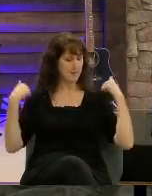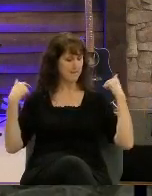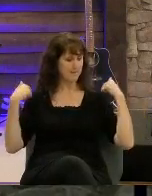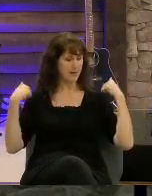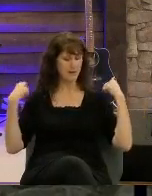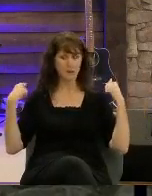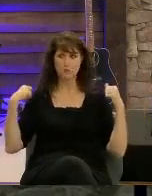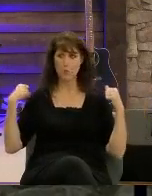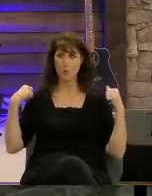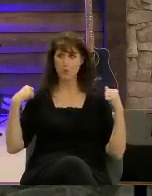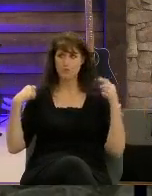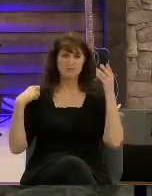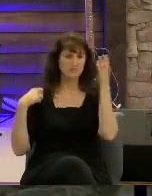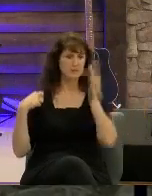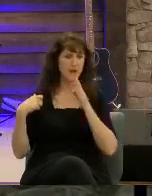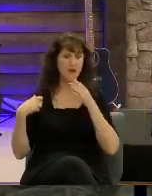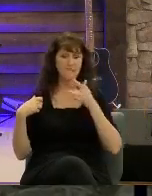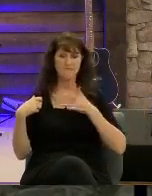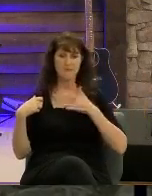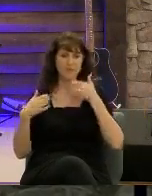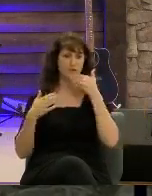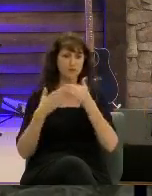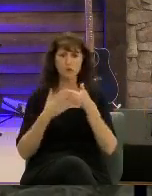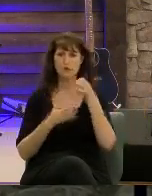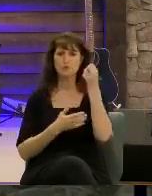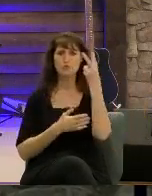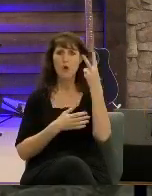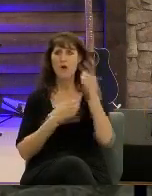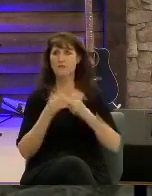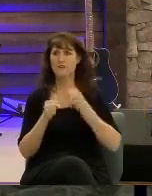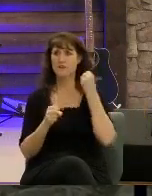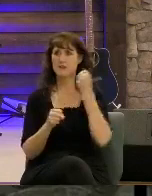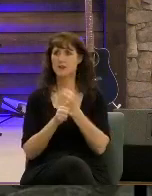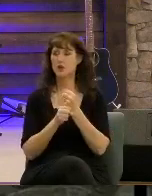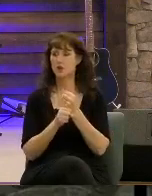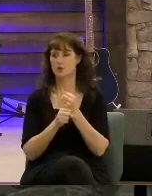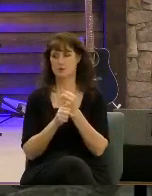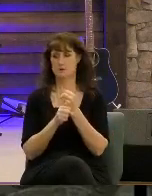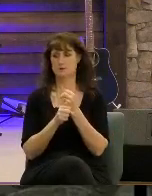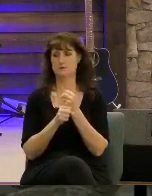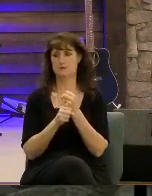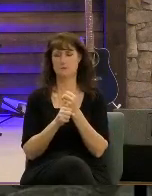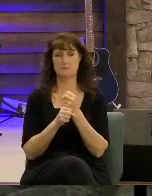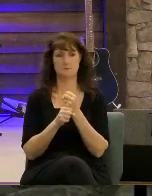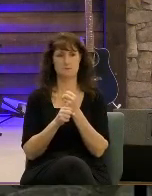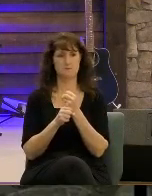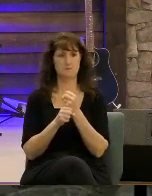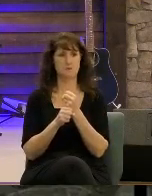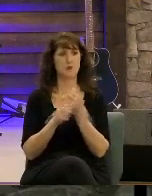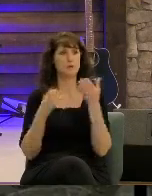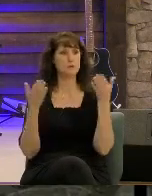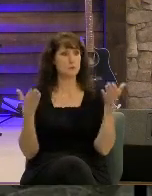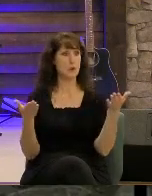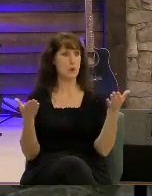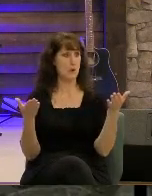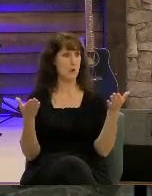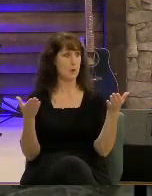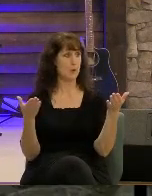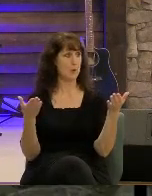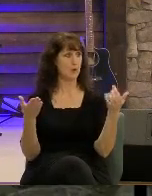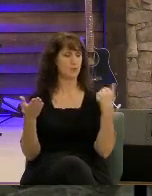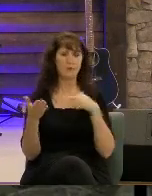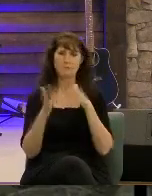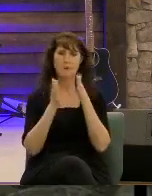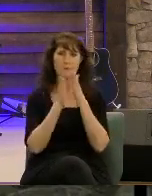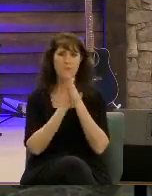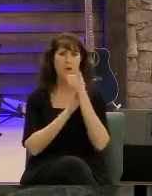felt this good in 12 years, 13 years. So, and we've been praying